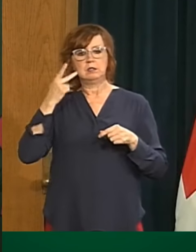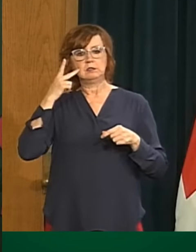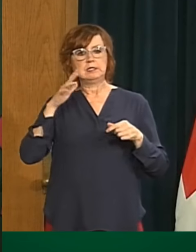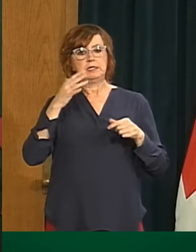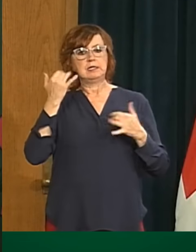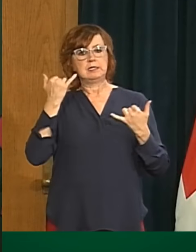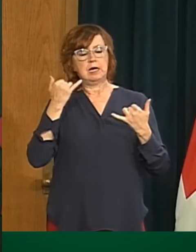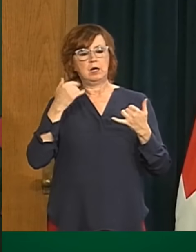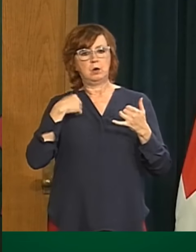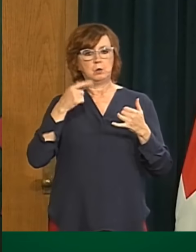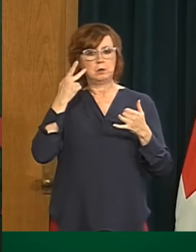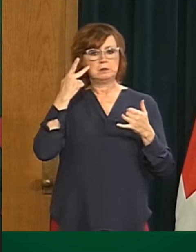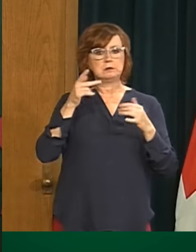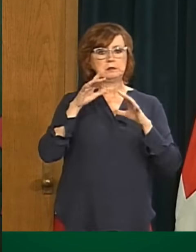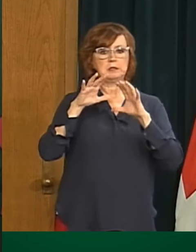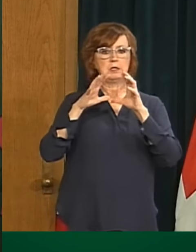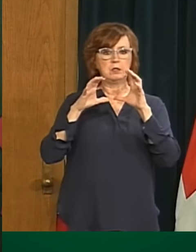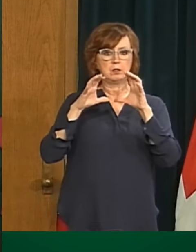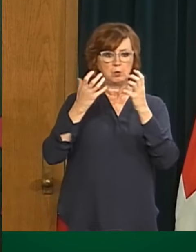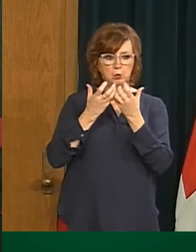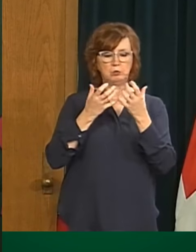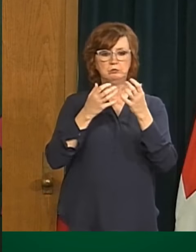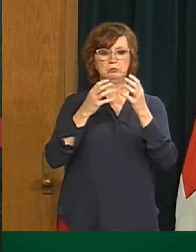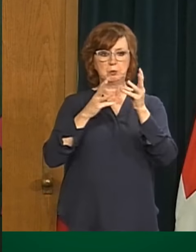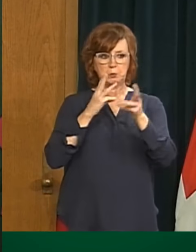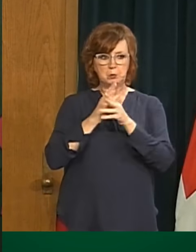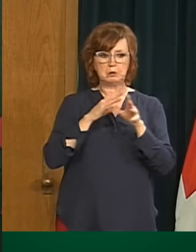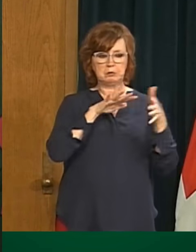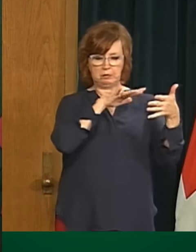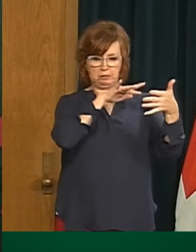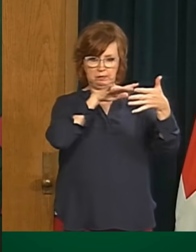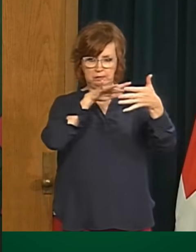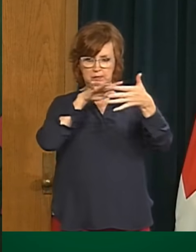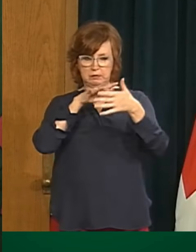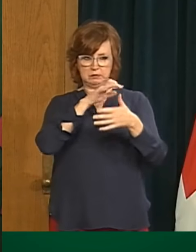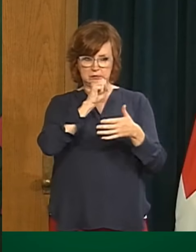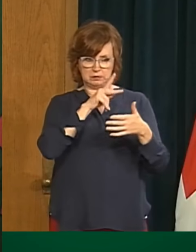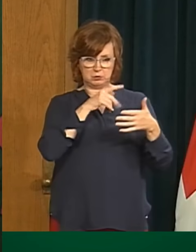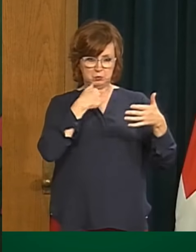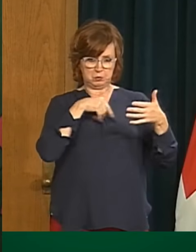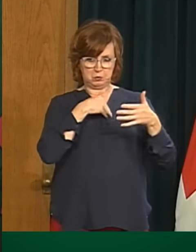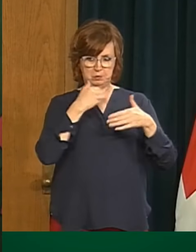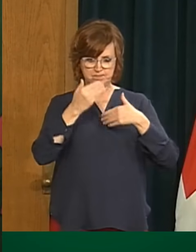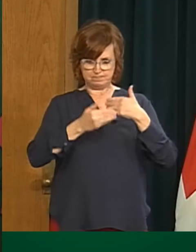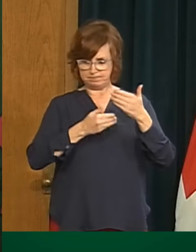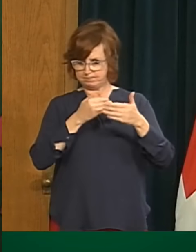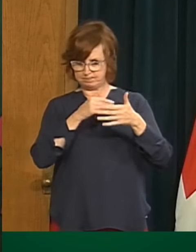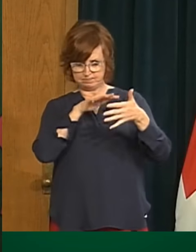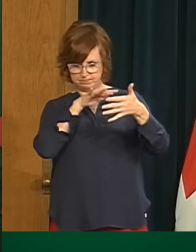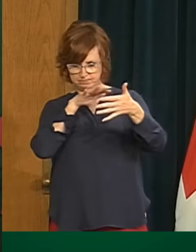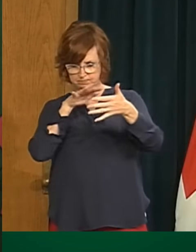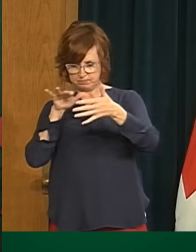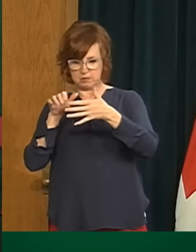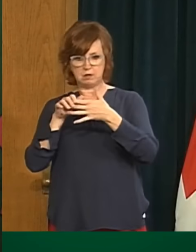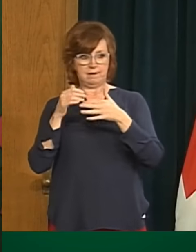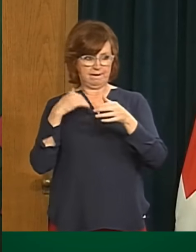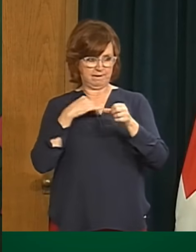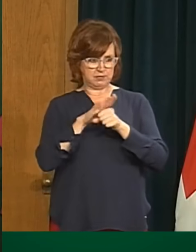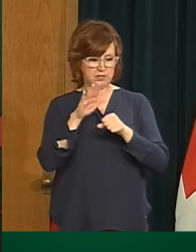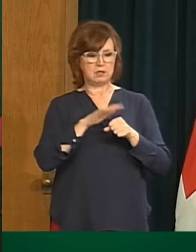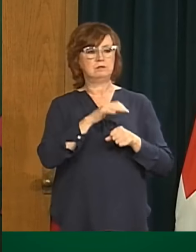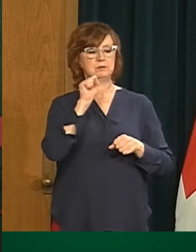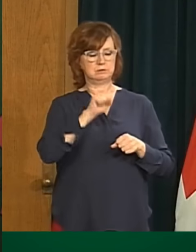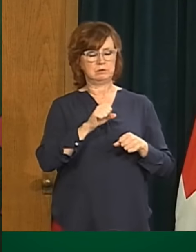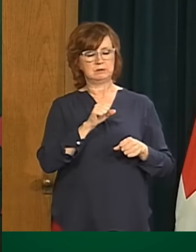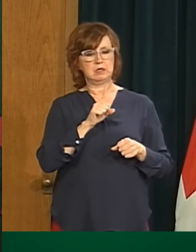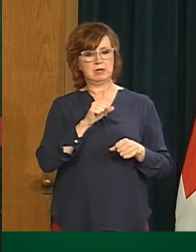PPE, even if some of those providers won't be able to do all procedures right off the start. We want to give the ones that do